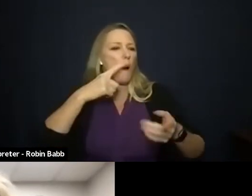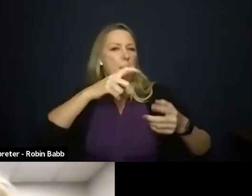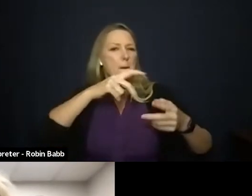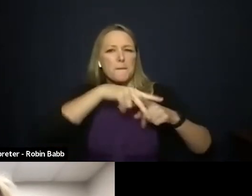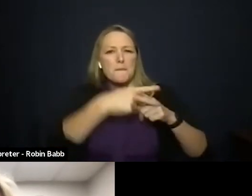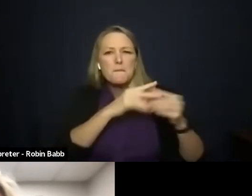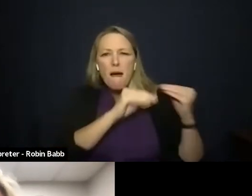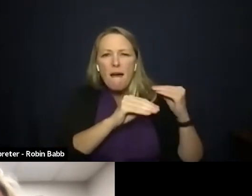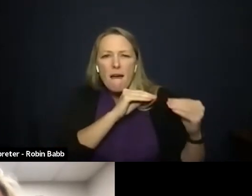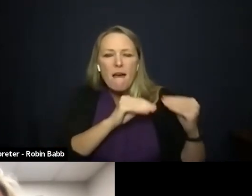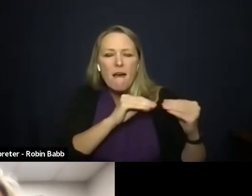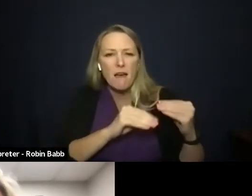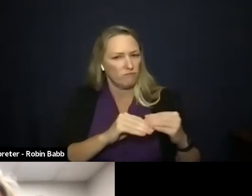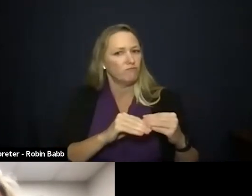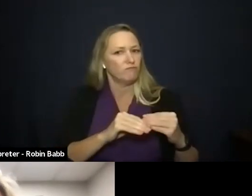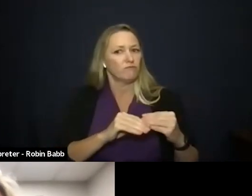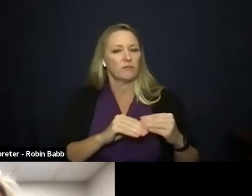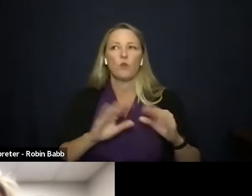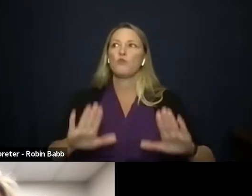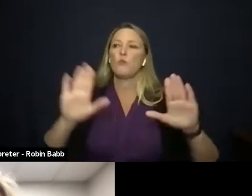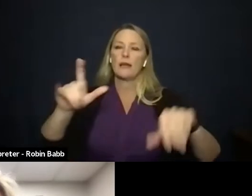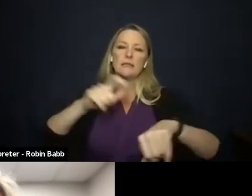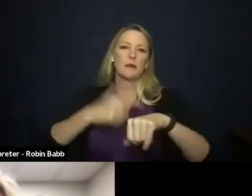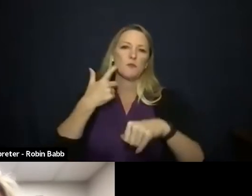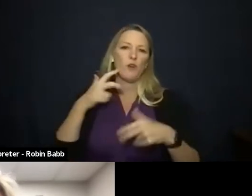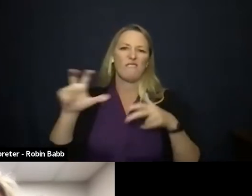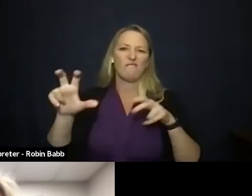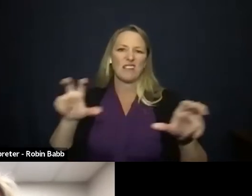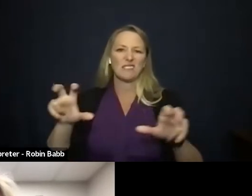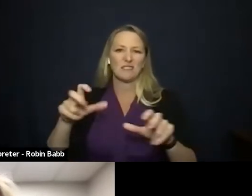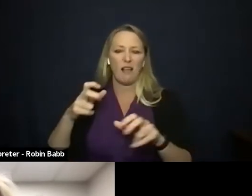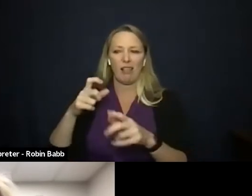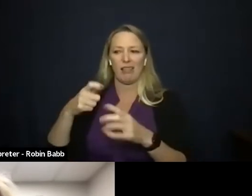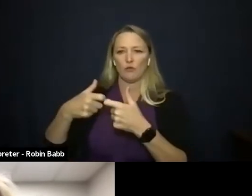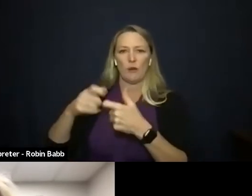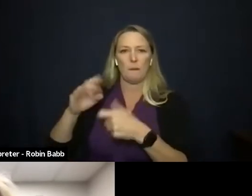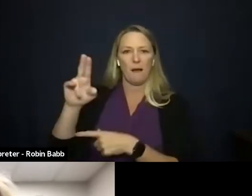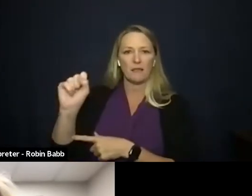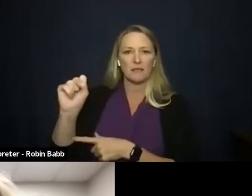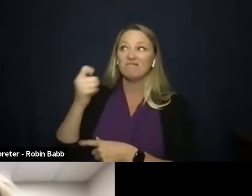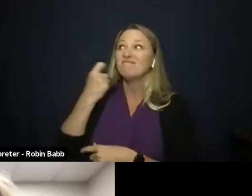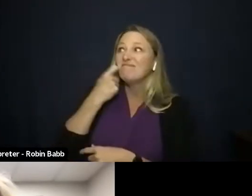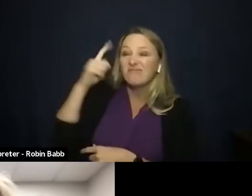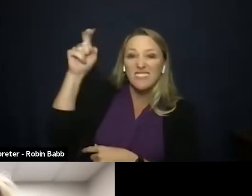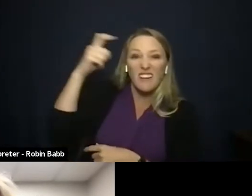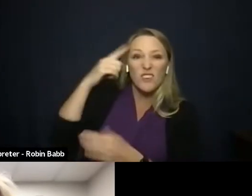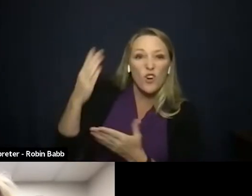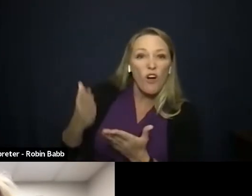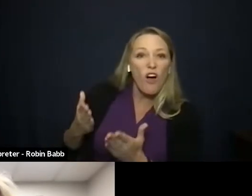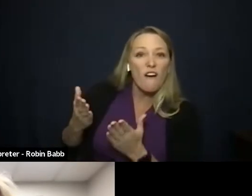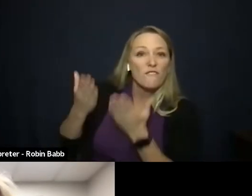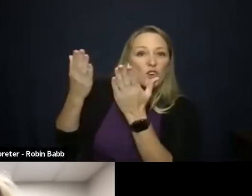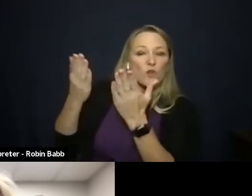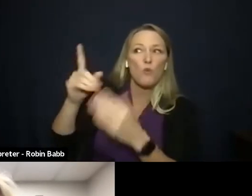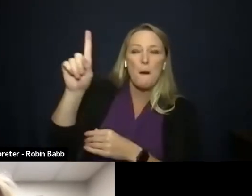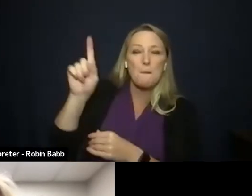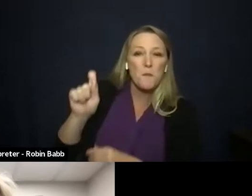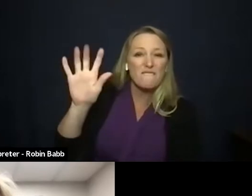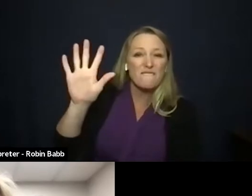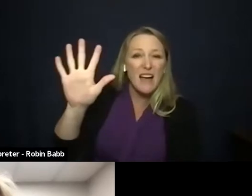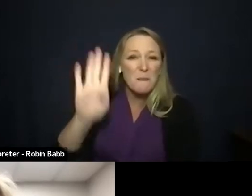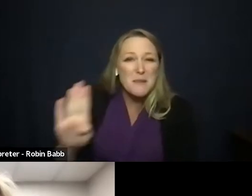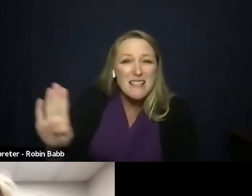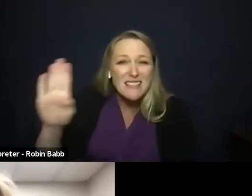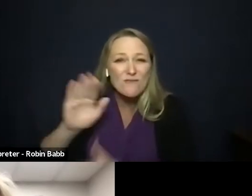it's a great time to be investing in electric buses most recently the governor offered 1.5 billion to support school transportation